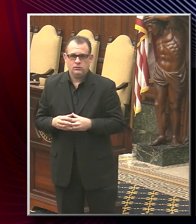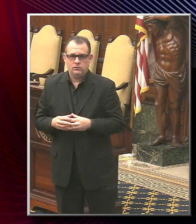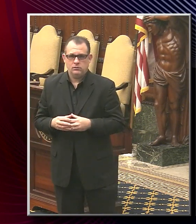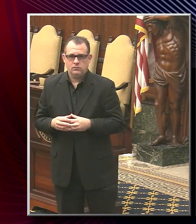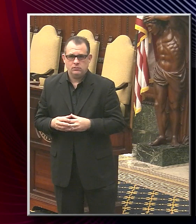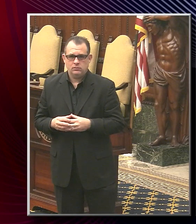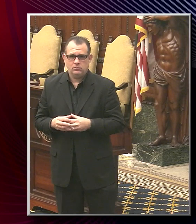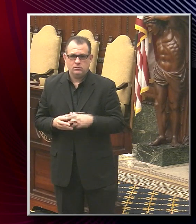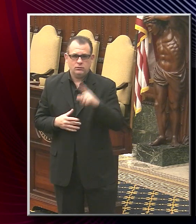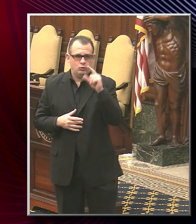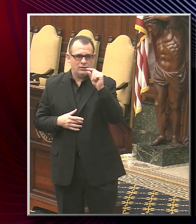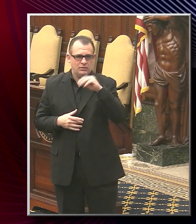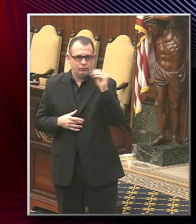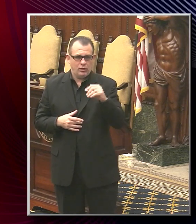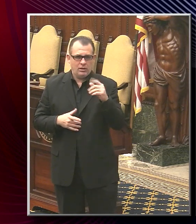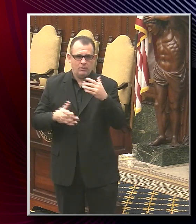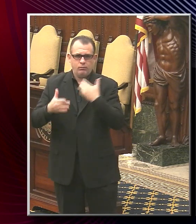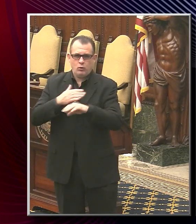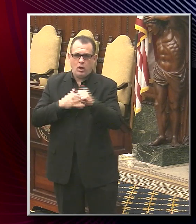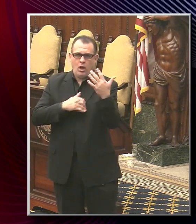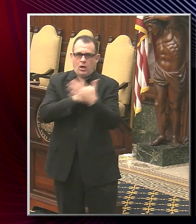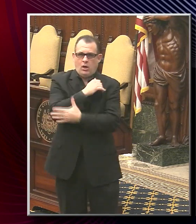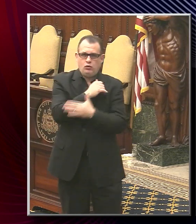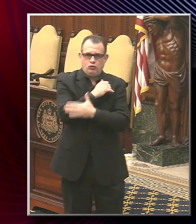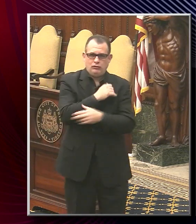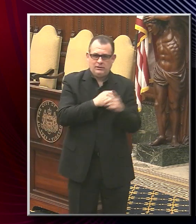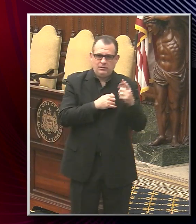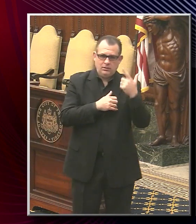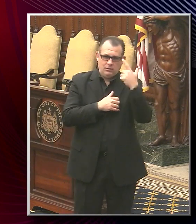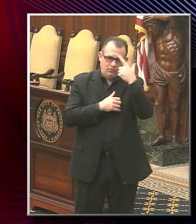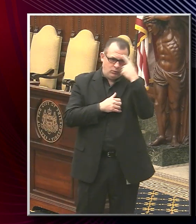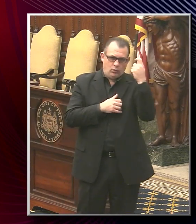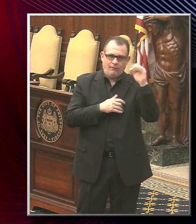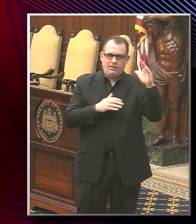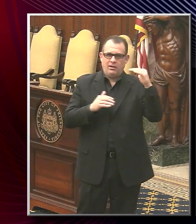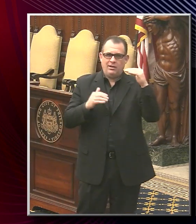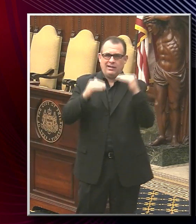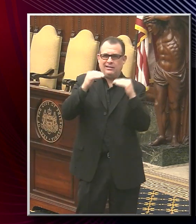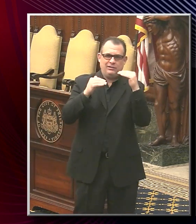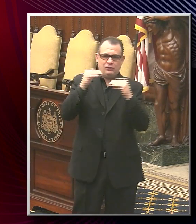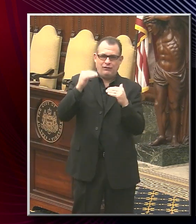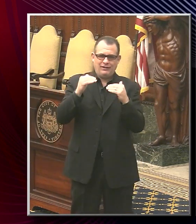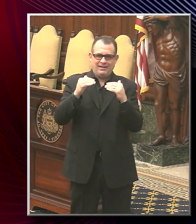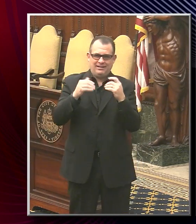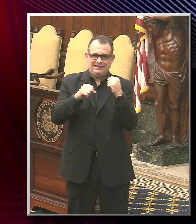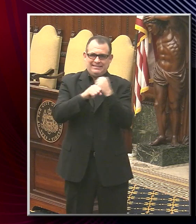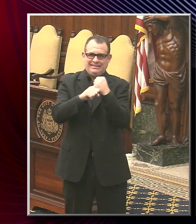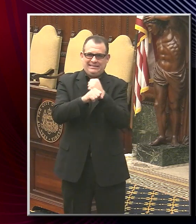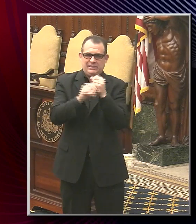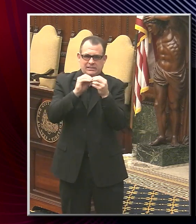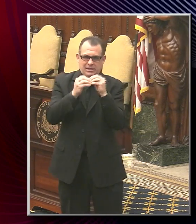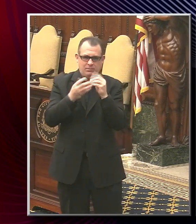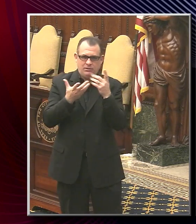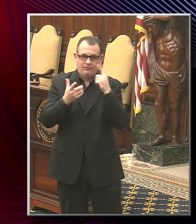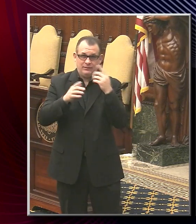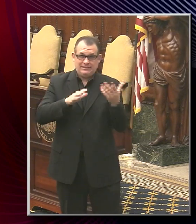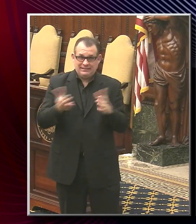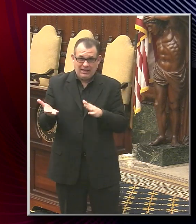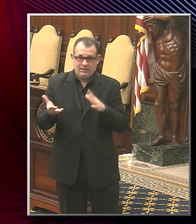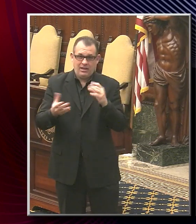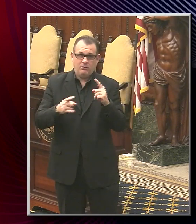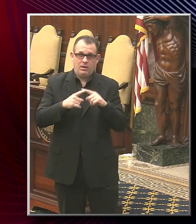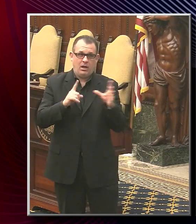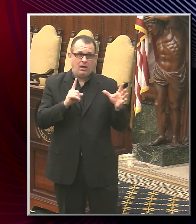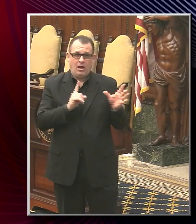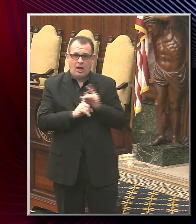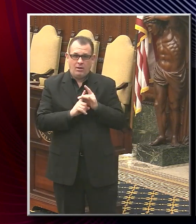foreign-born. My question is, because of these inequities, are there any local statistics about the death rate and infection rate for these populations,